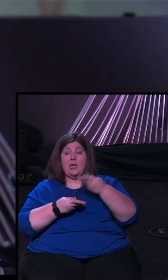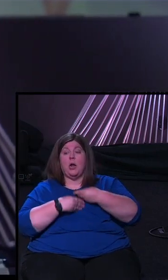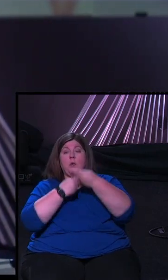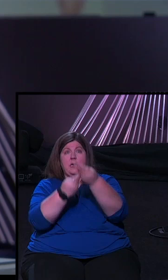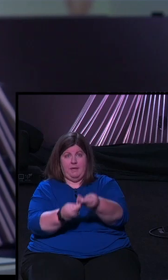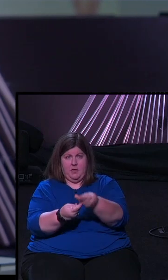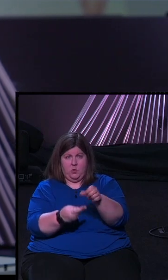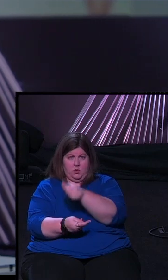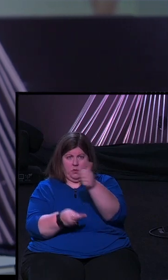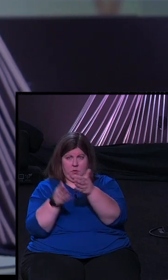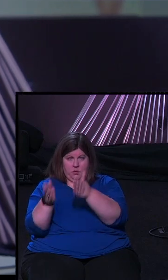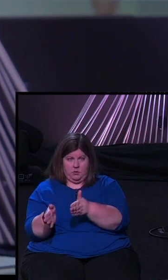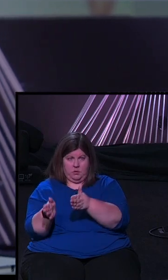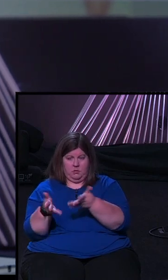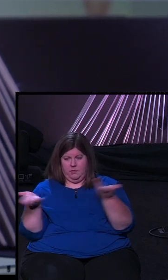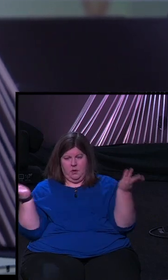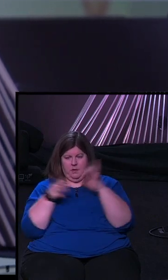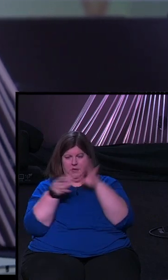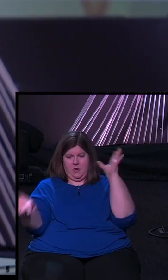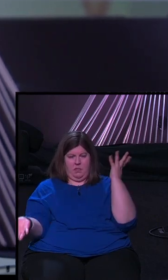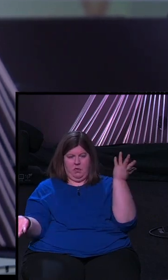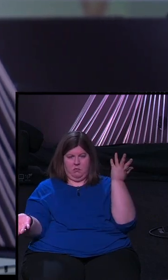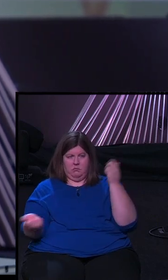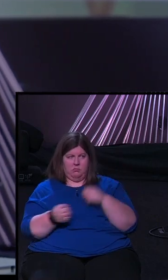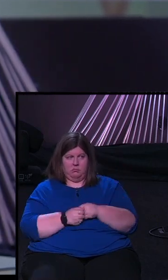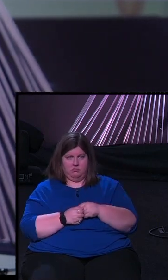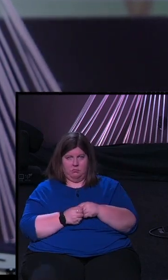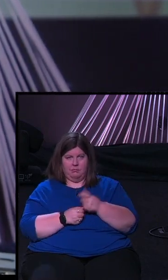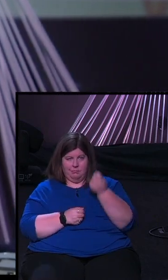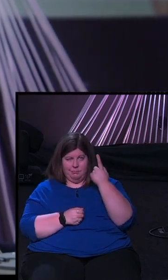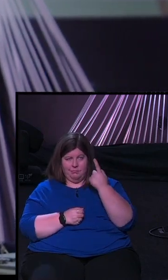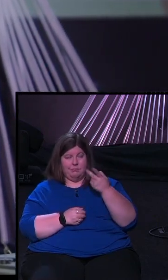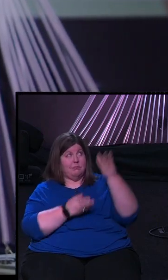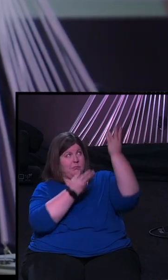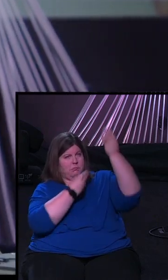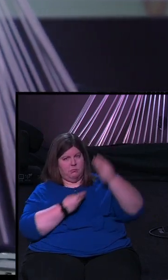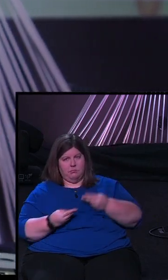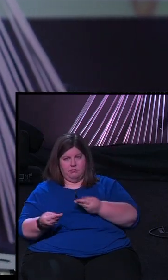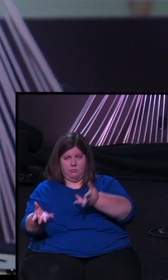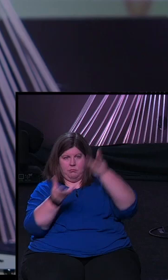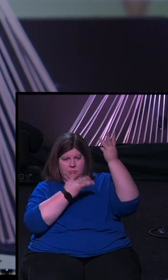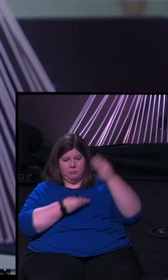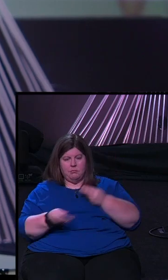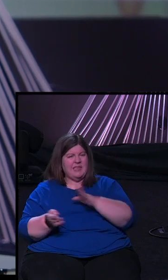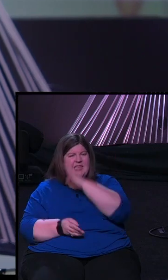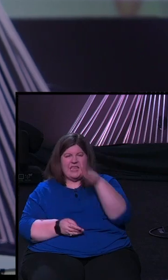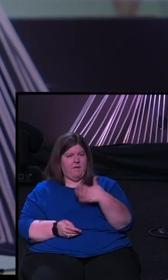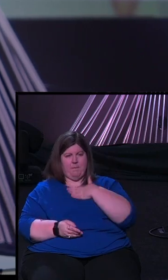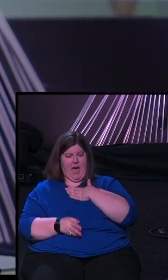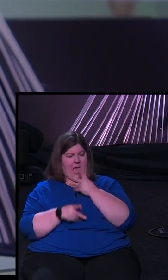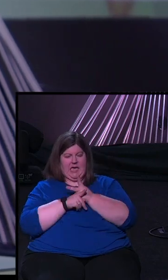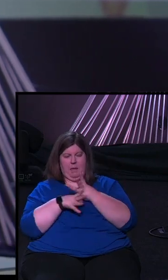else. And then it won't be mine. You see the trajectory there? It's never mine. Do you